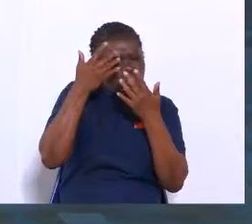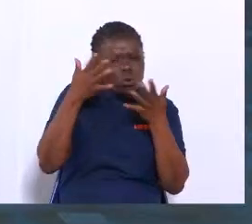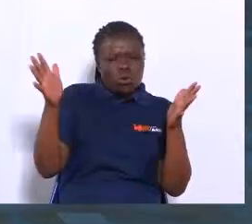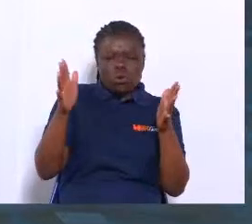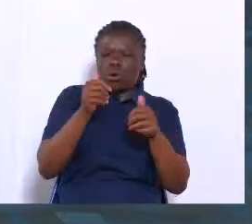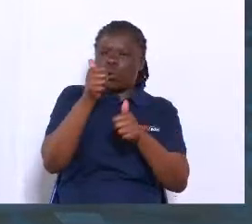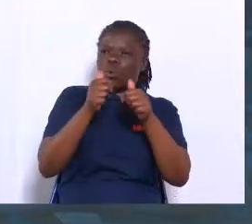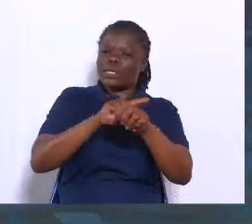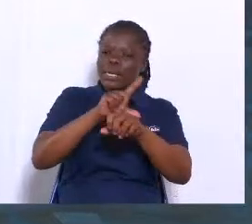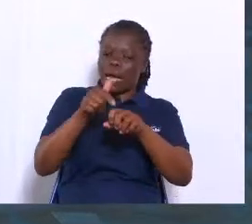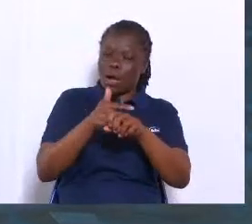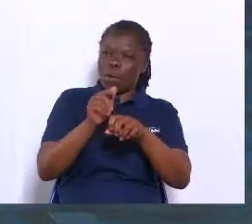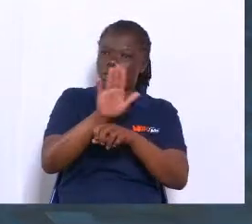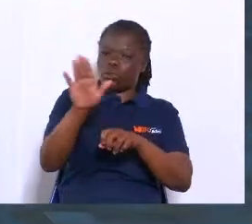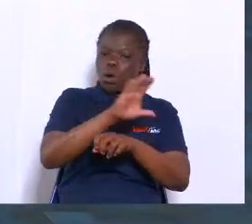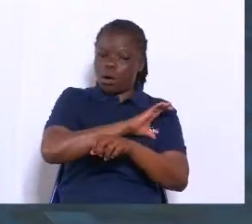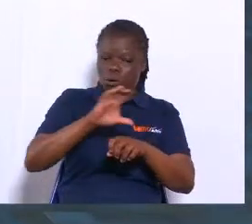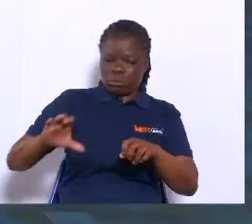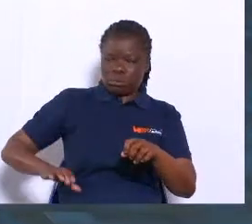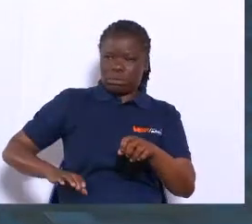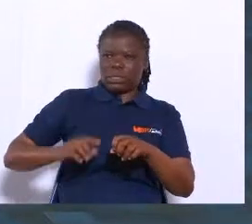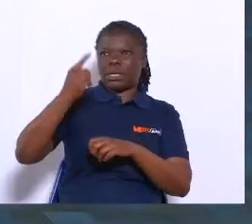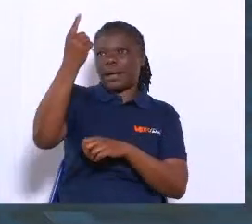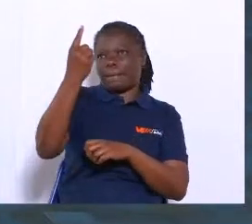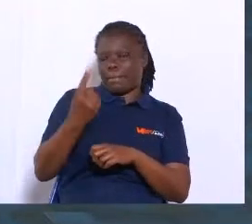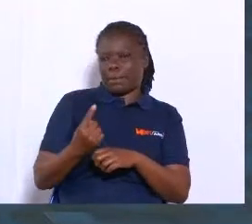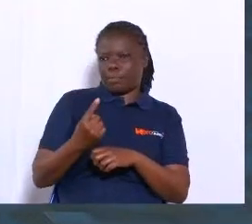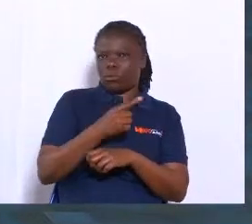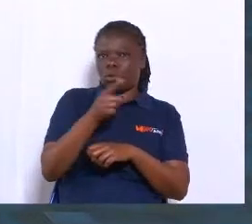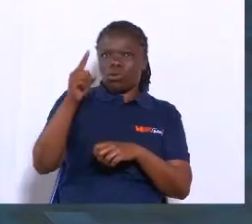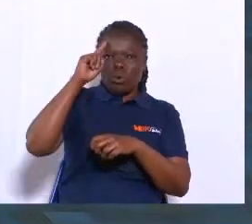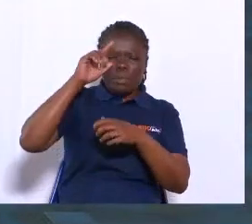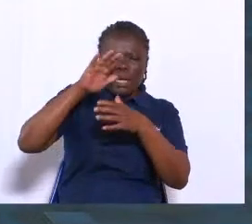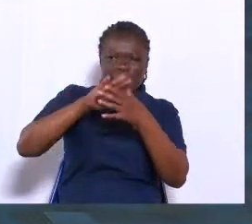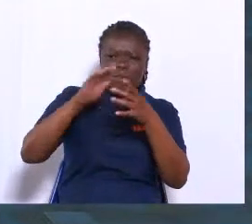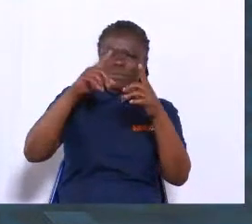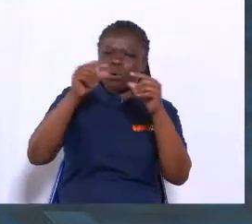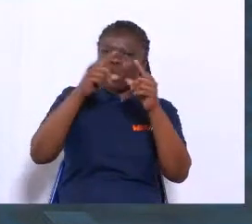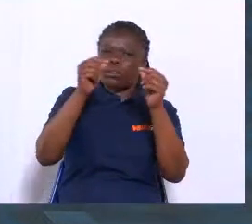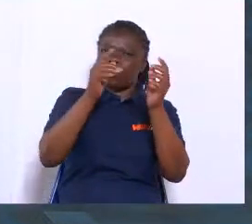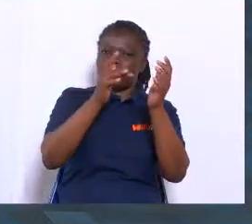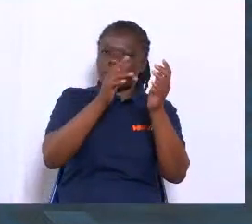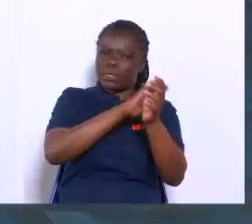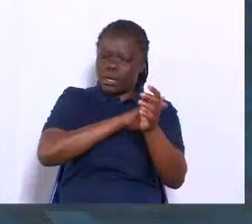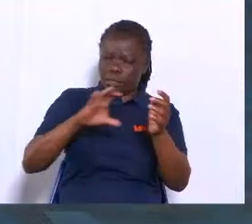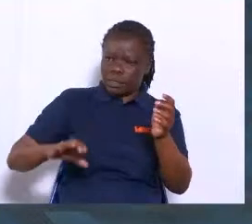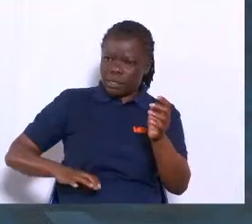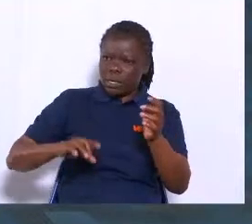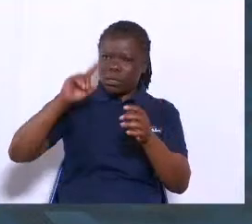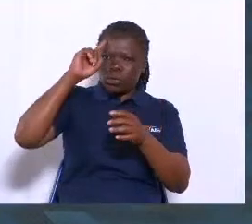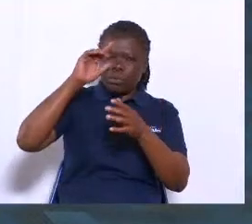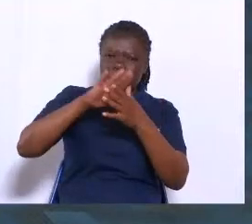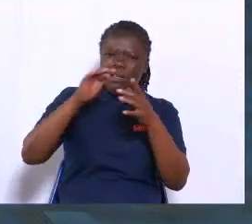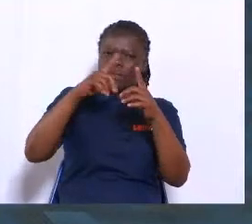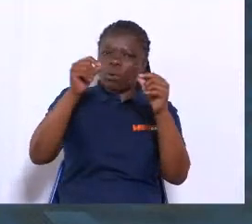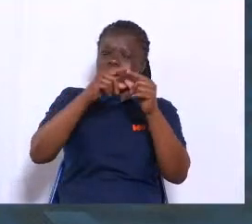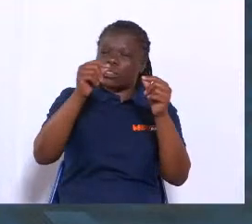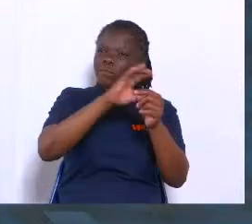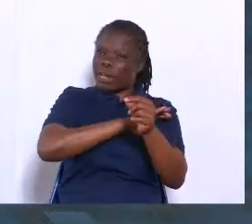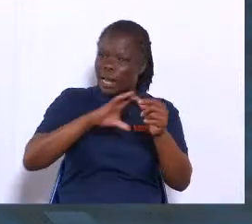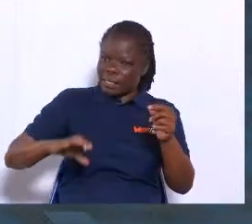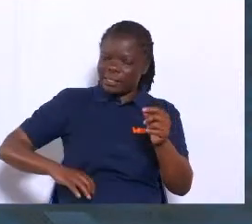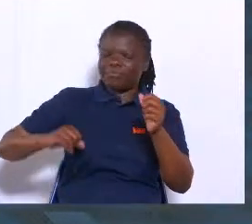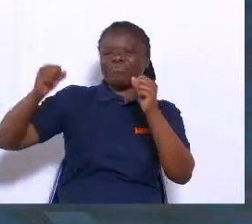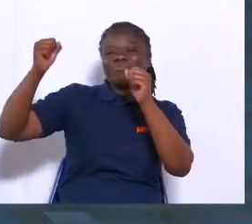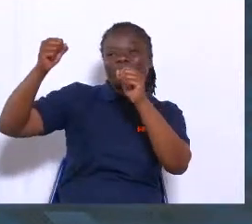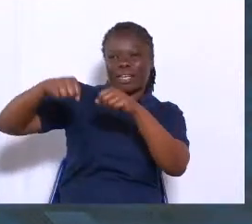hour your Lord is coming. Do you believe the words of Jesus? Do you believe the words of Jesus? Yes. You're not